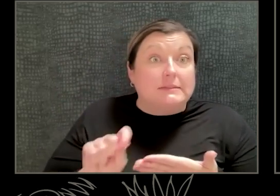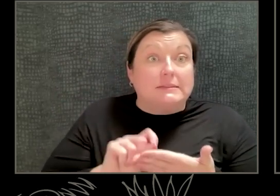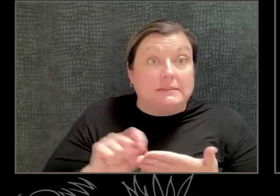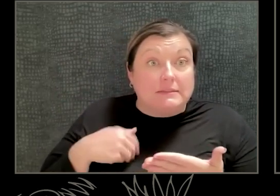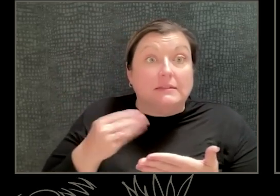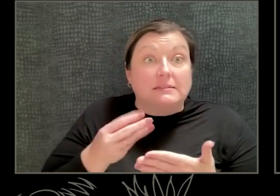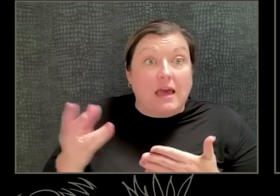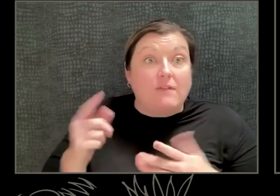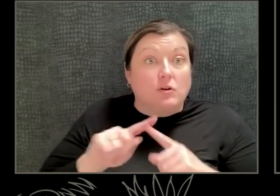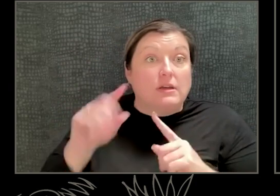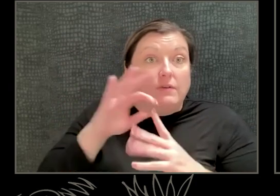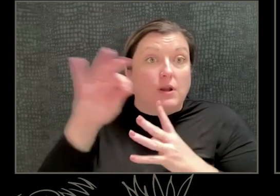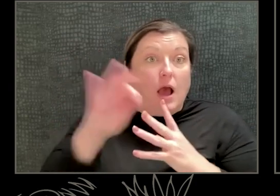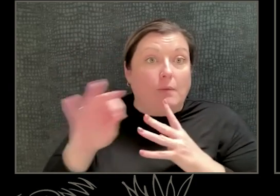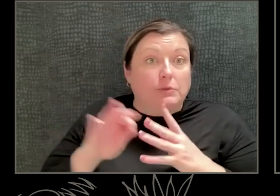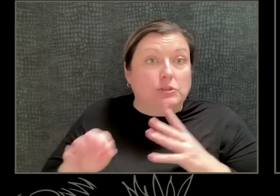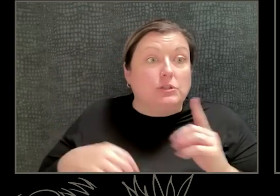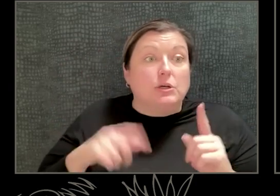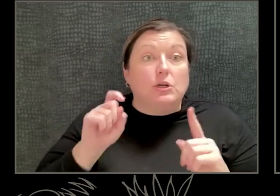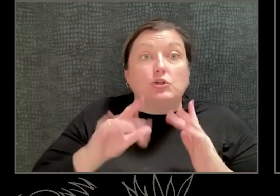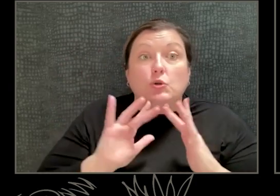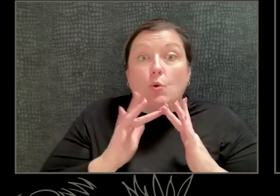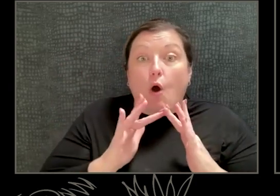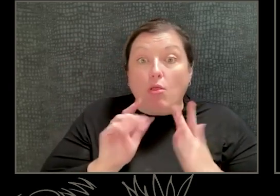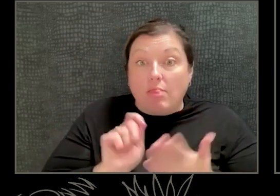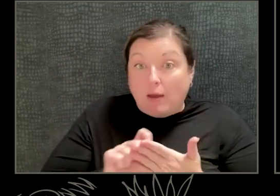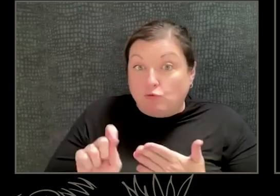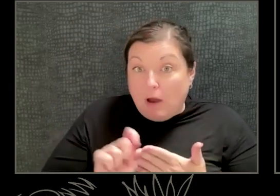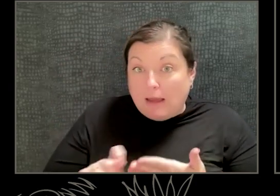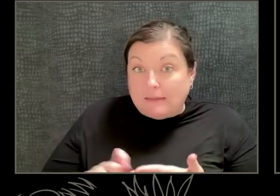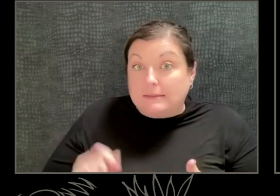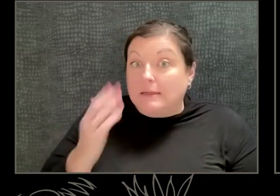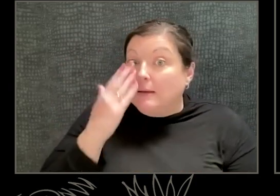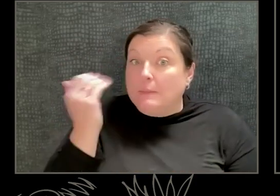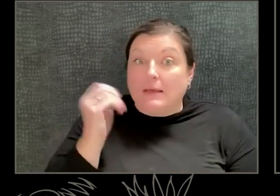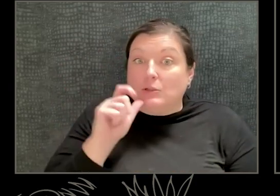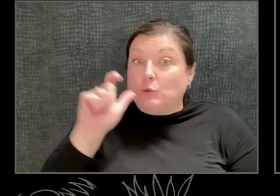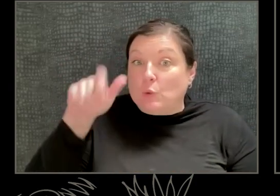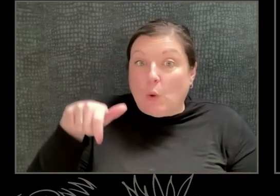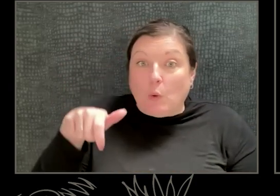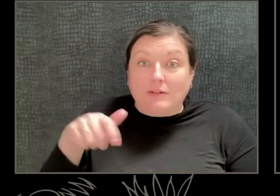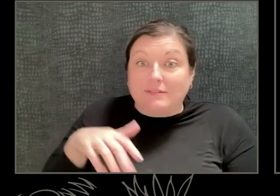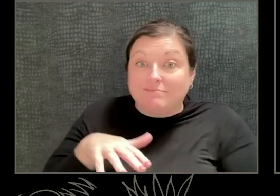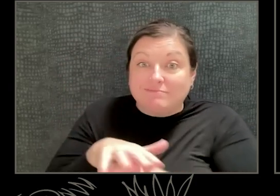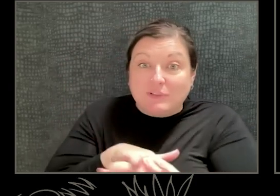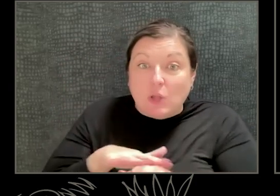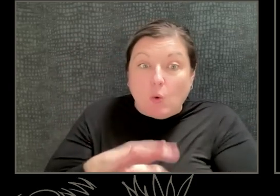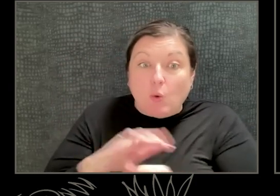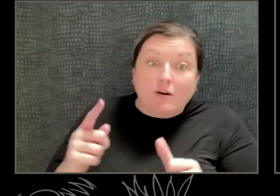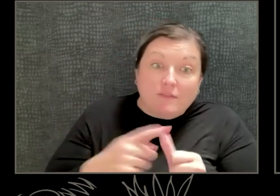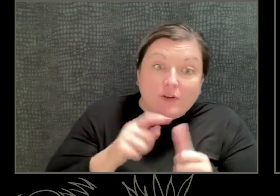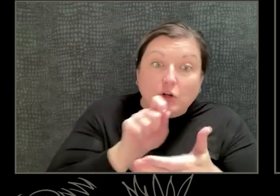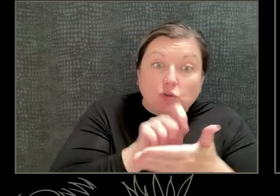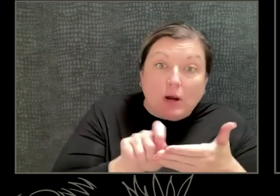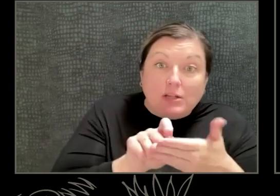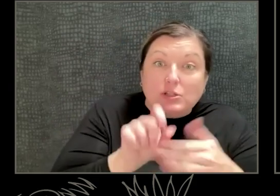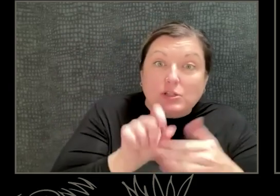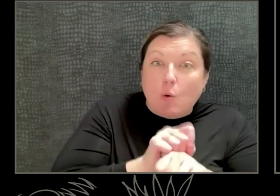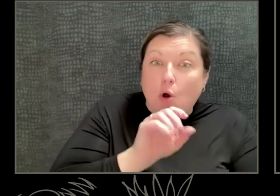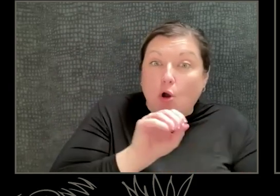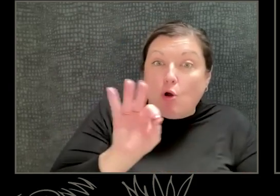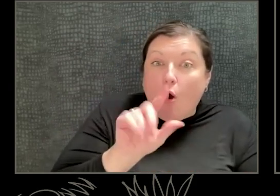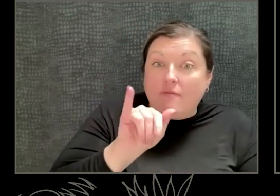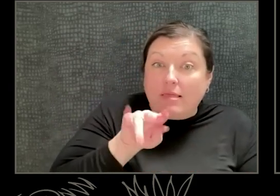For a lot of applications, you should just do online writes because you don't actually need like local first writes that work offline.